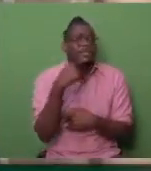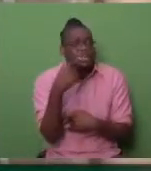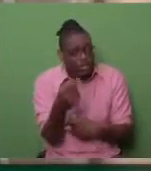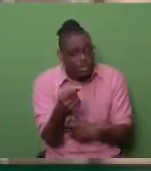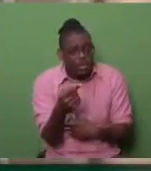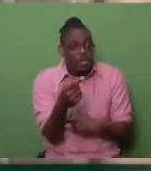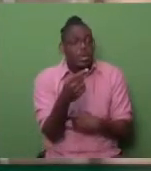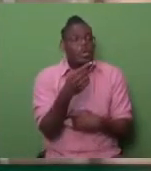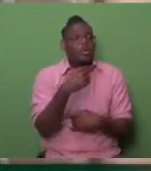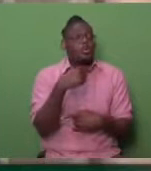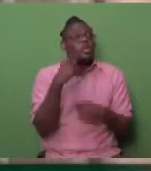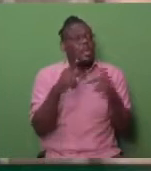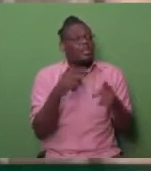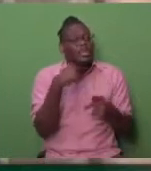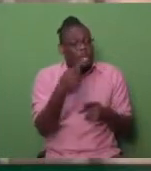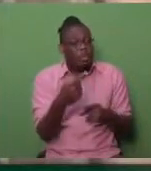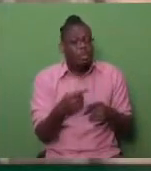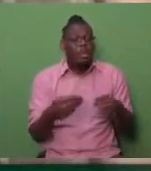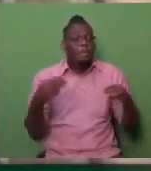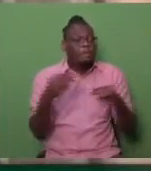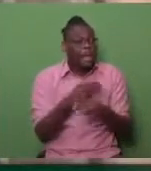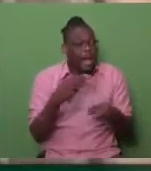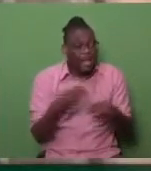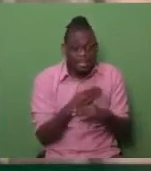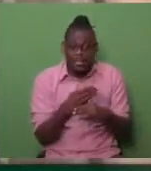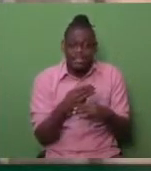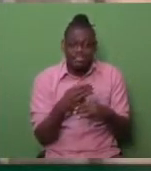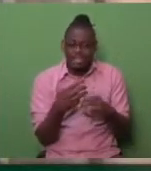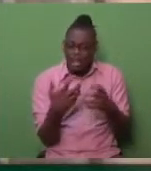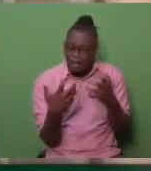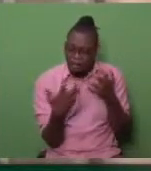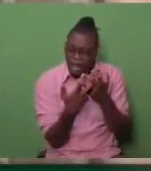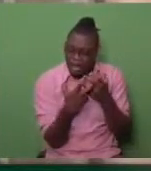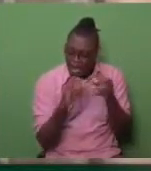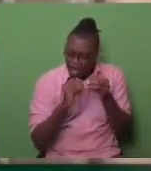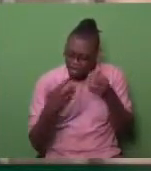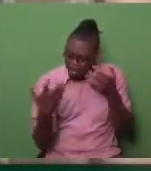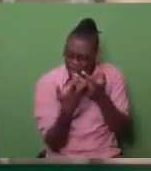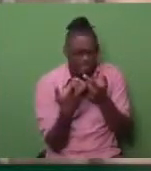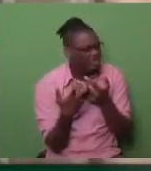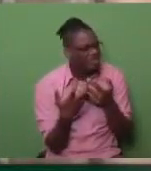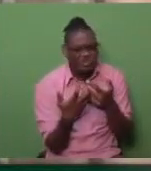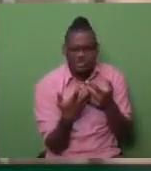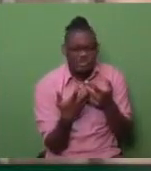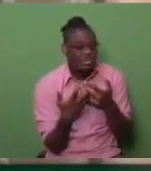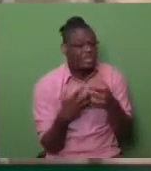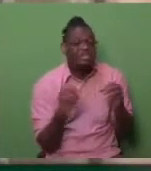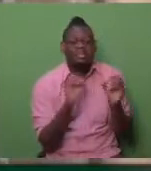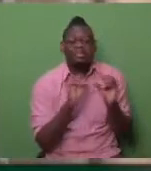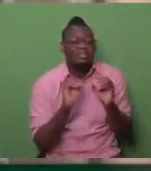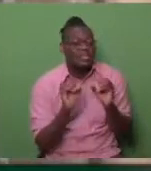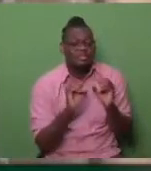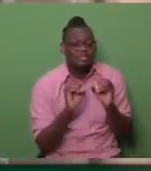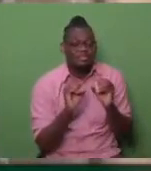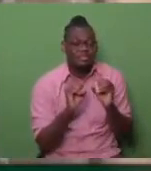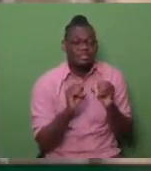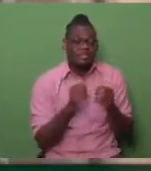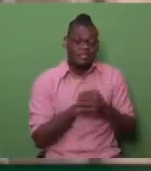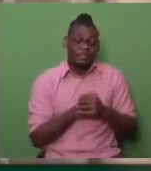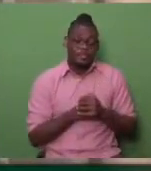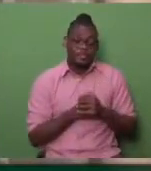not maxing. The numbers just do not add up. And with all of this, there is